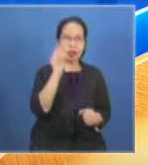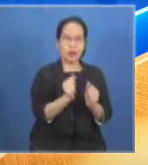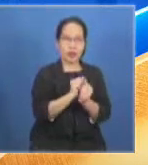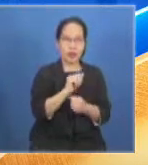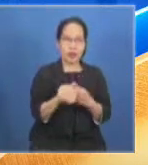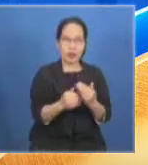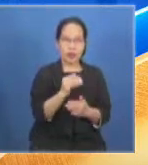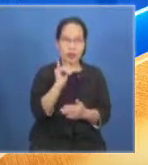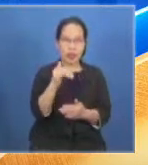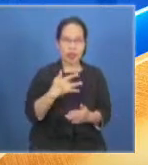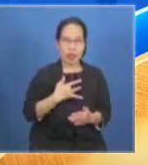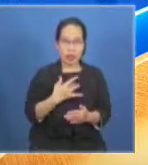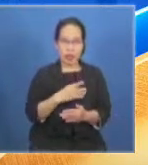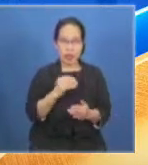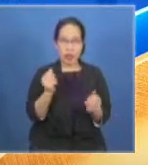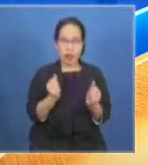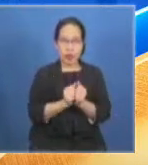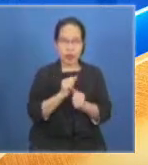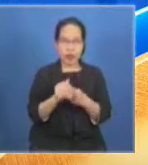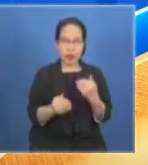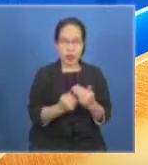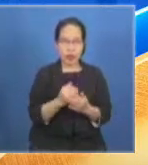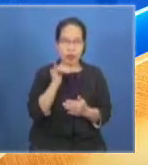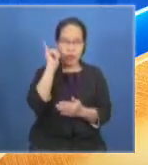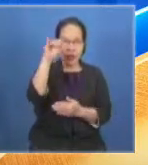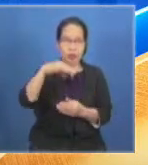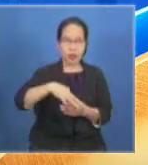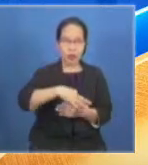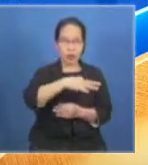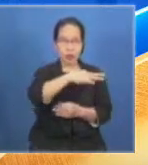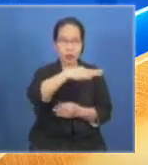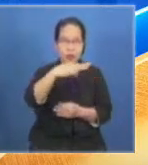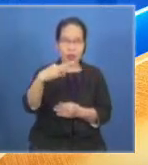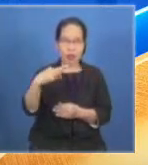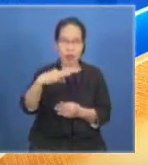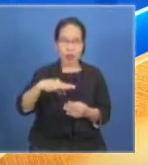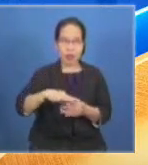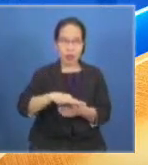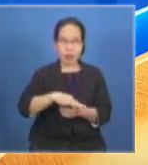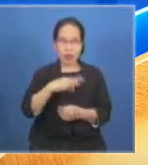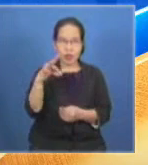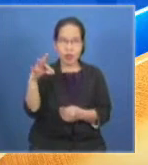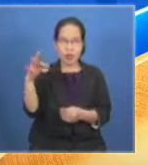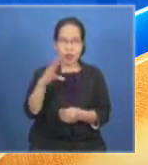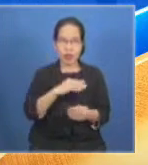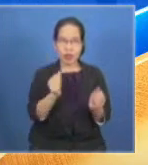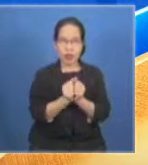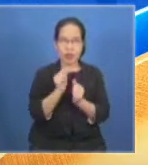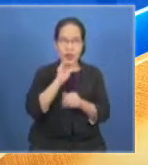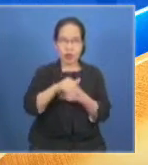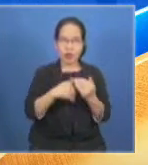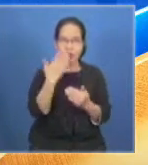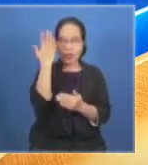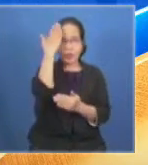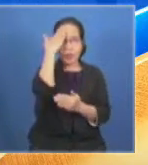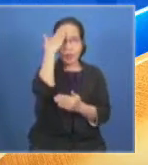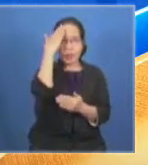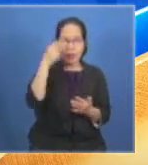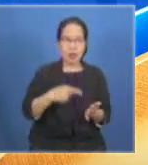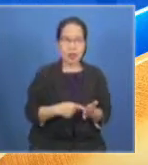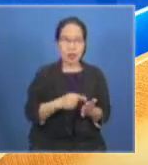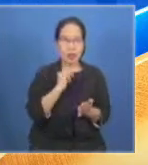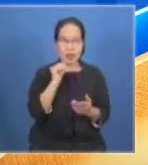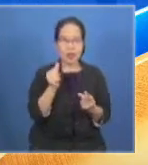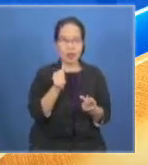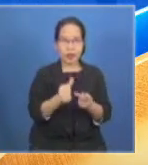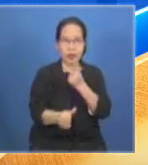Jesus said unto him, thou shalt love the Lord thy God with all thy heart, and with all thy soul, and with all thy mind.